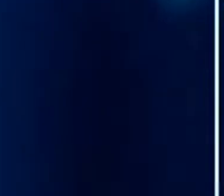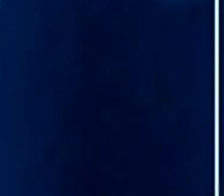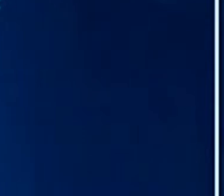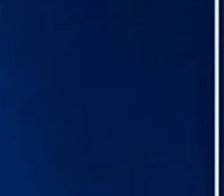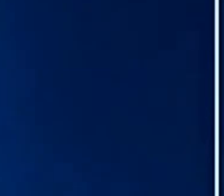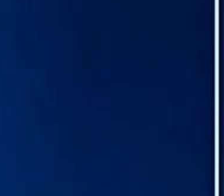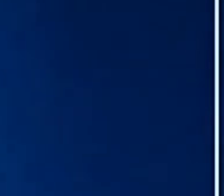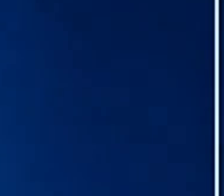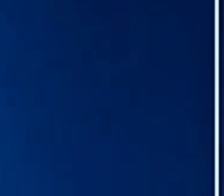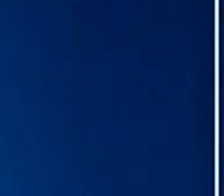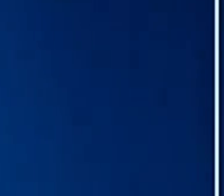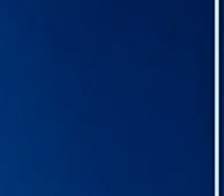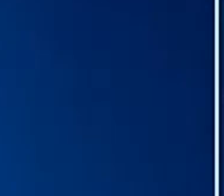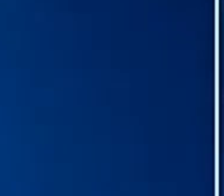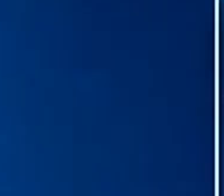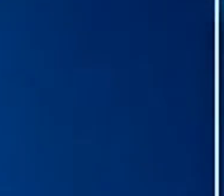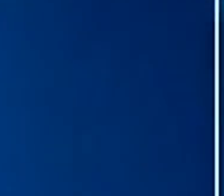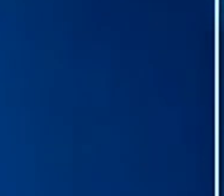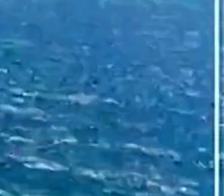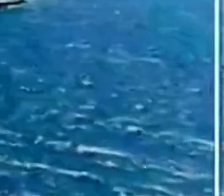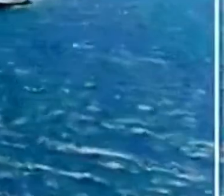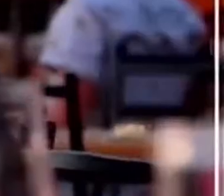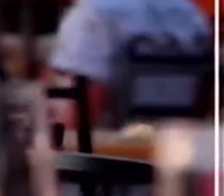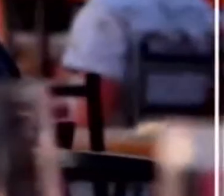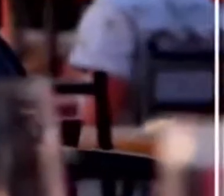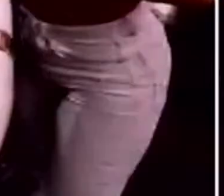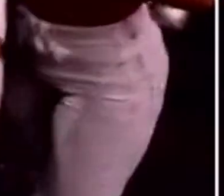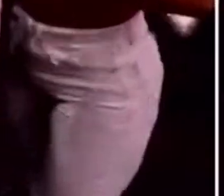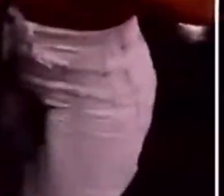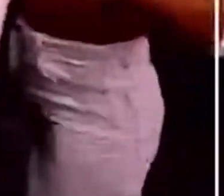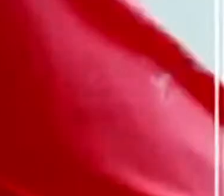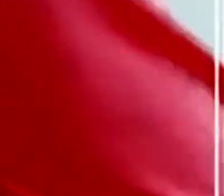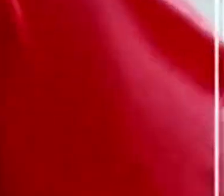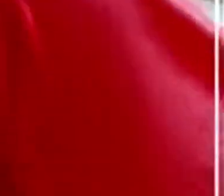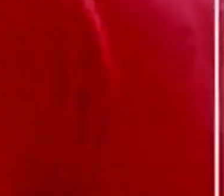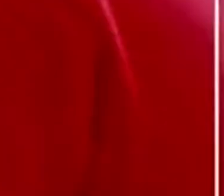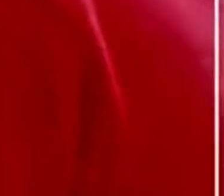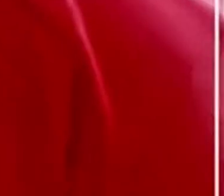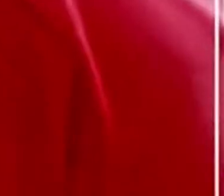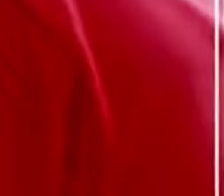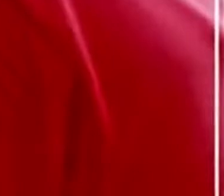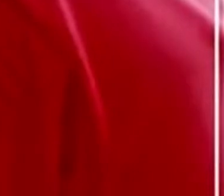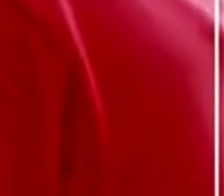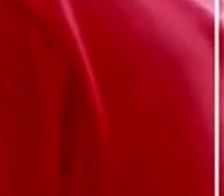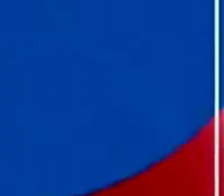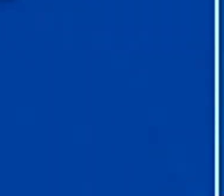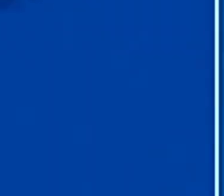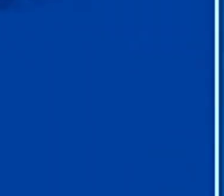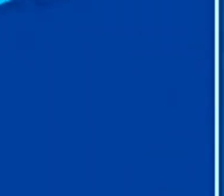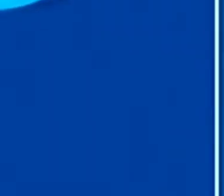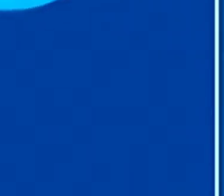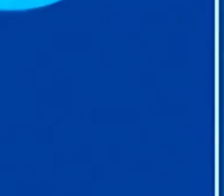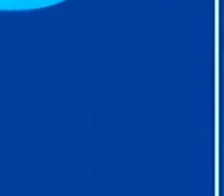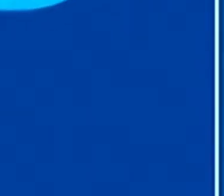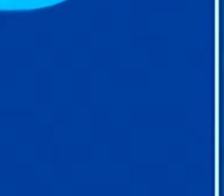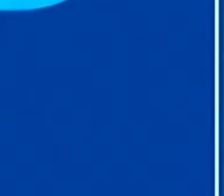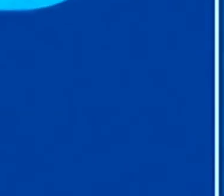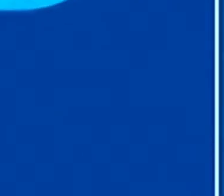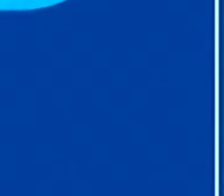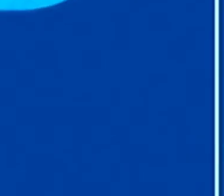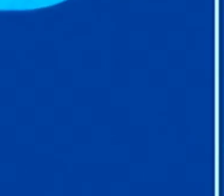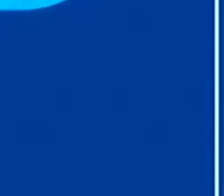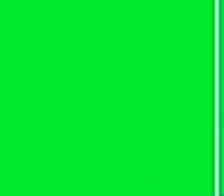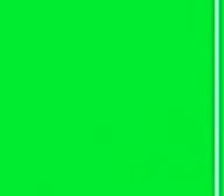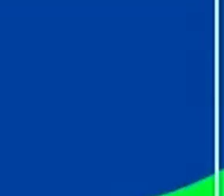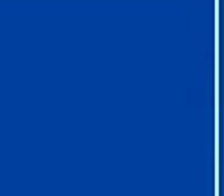and his crew are in for more high-sea adventure, drama, and romance. And this guy made out with everybody on the trip. There's so much to enjoy on your